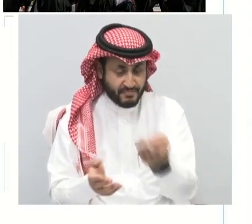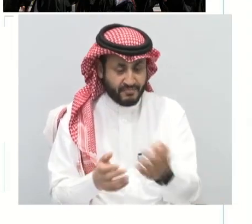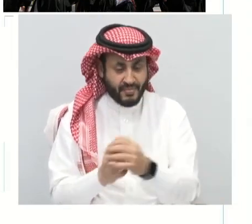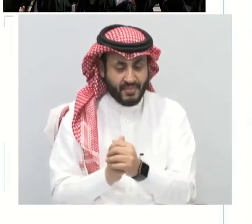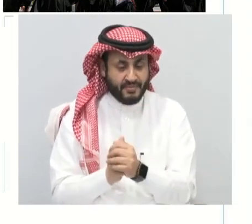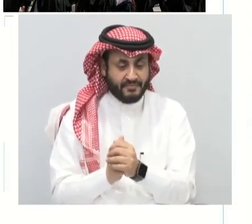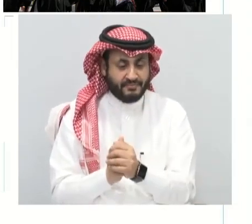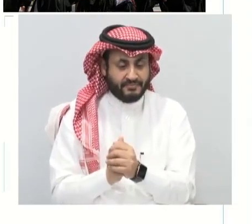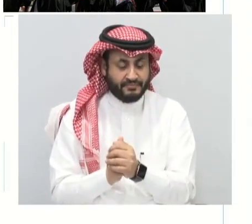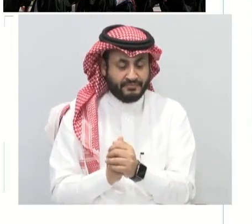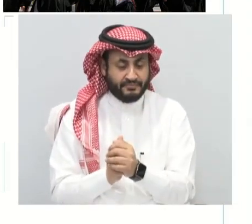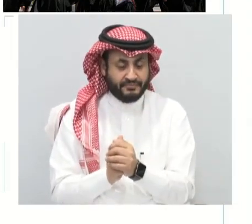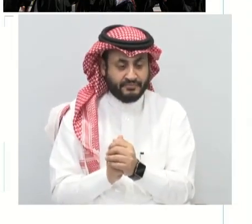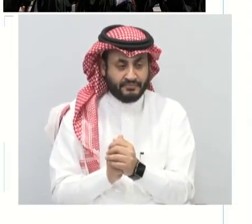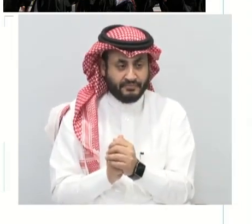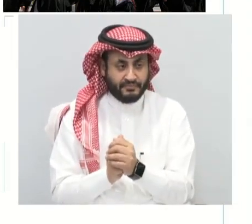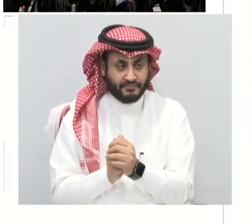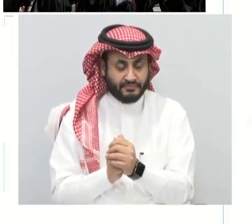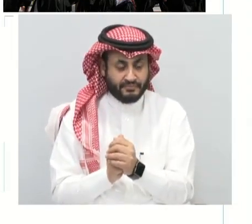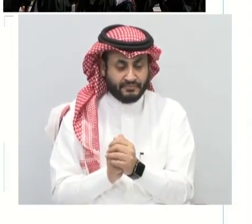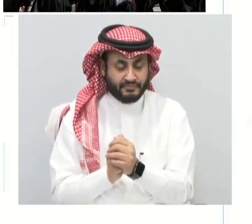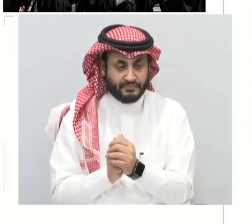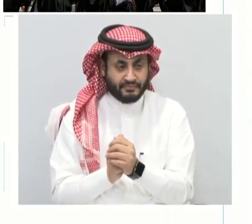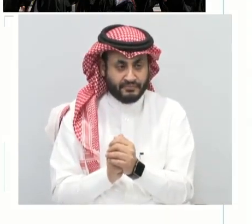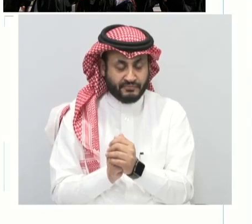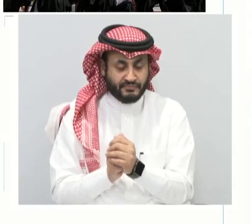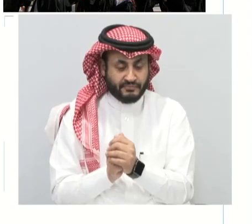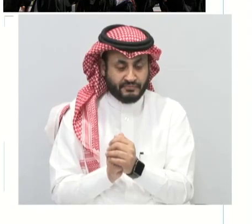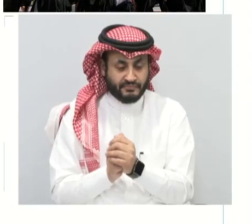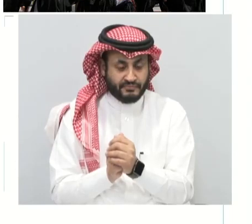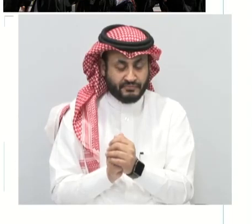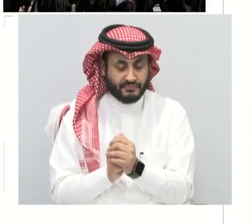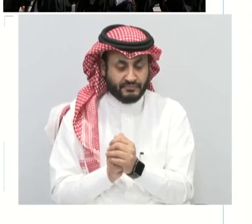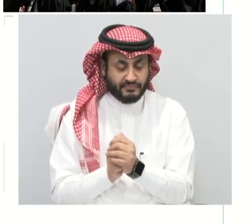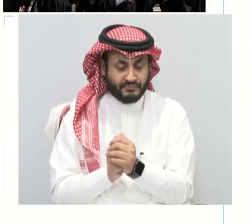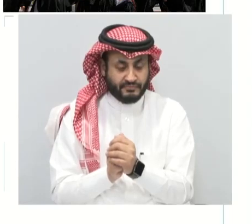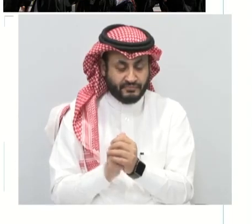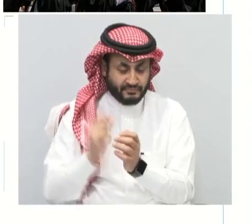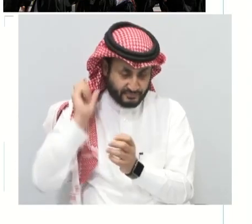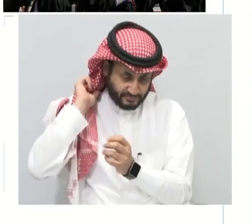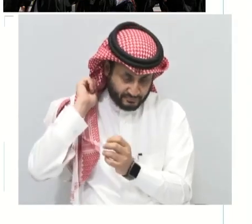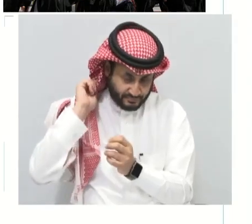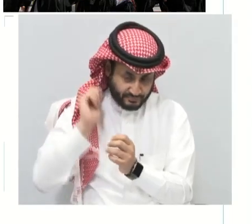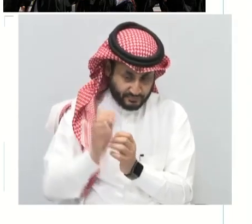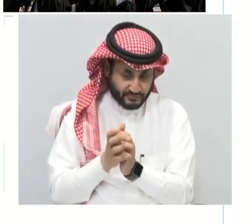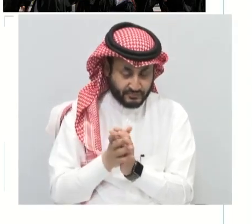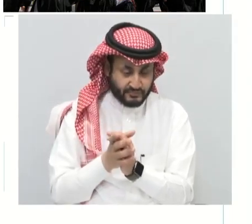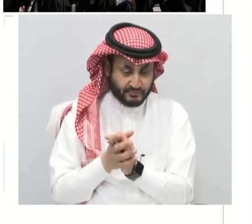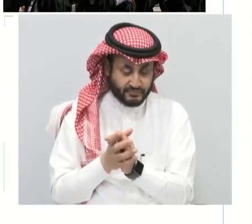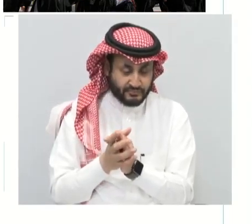juice that will that is your offer to your friend who has who will have the graduation